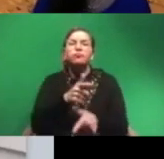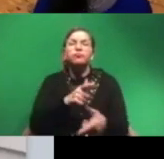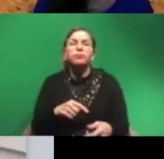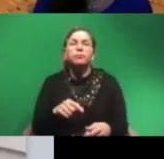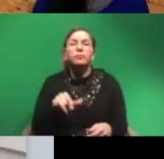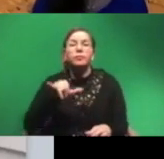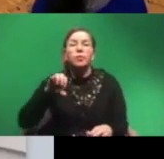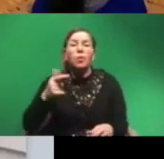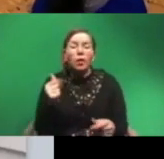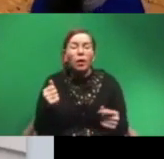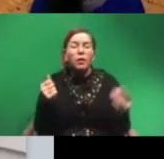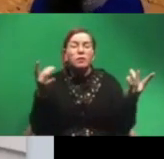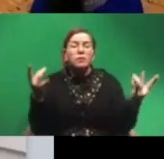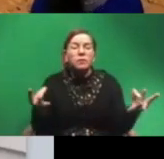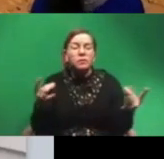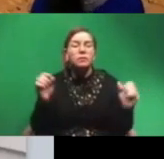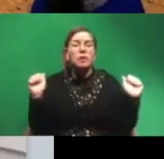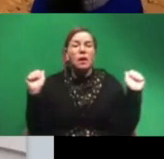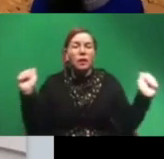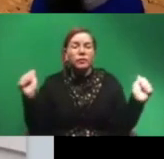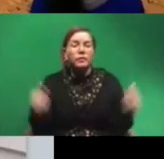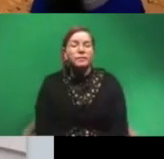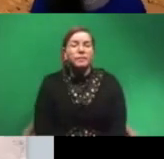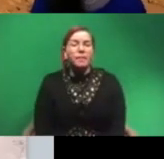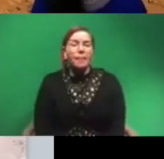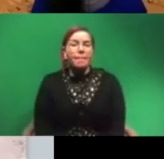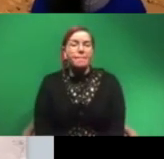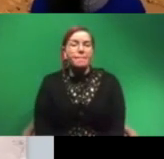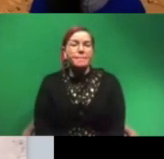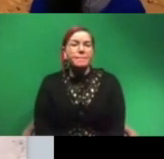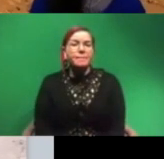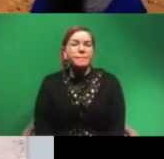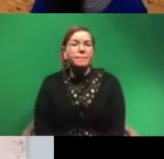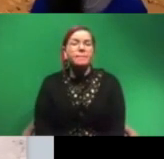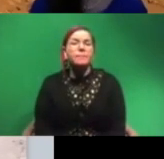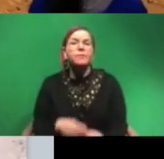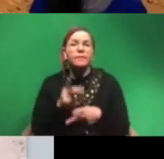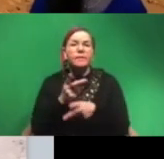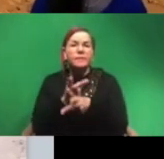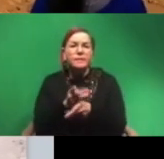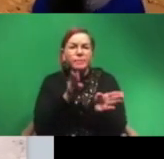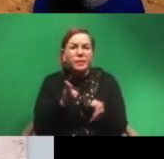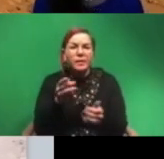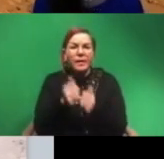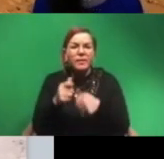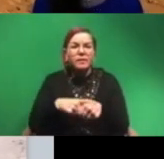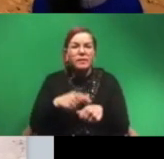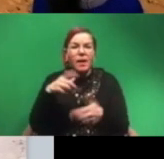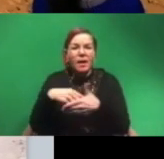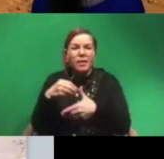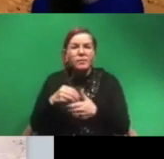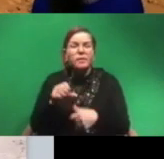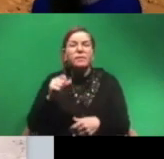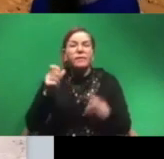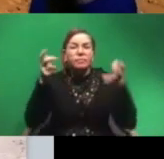yoga and meditation and exercise. And we had to carefully prepare every time we went outside. We needed to have our space helmets